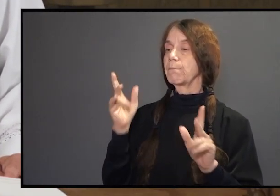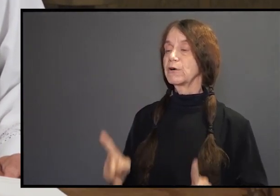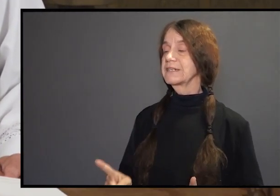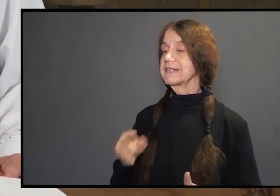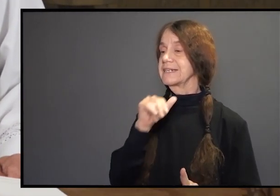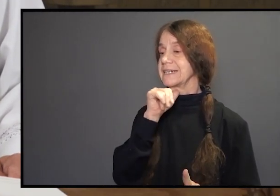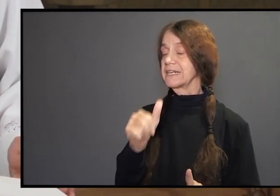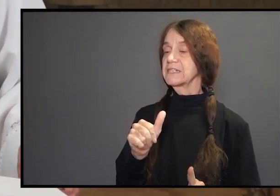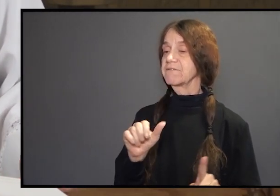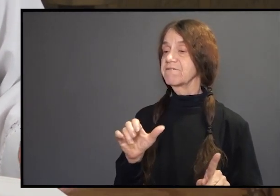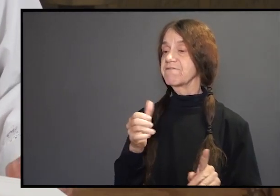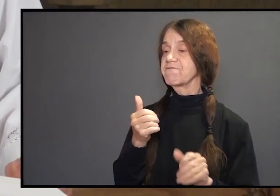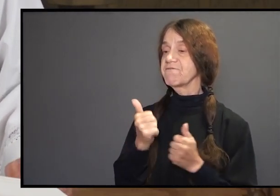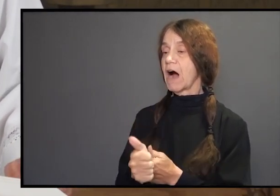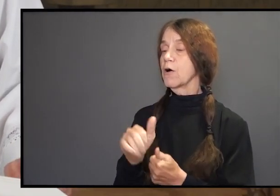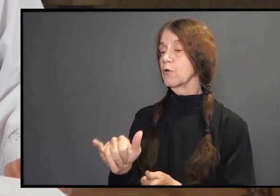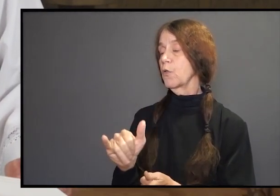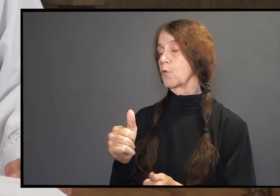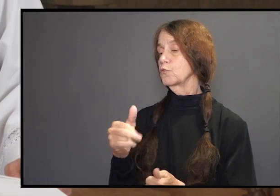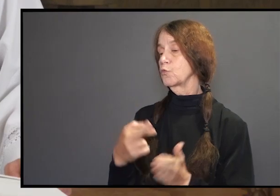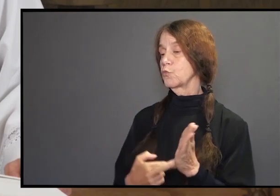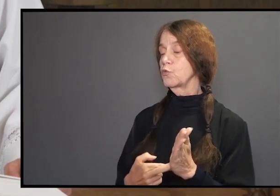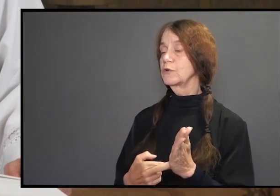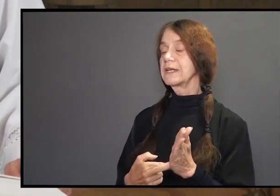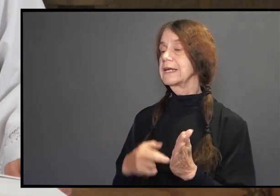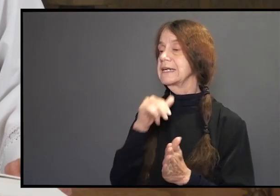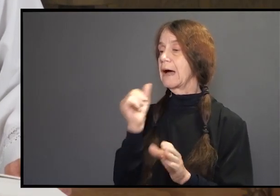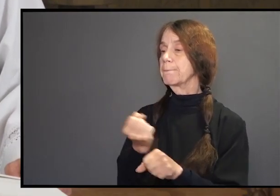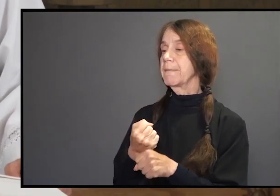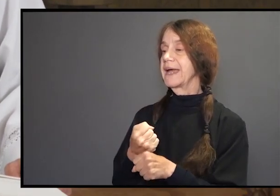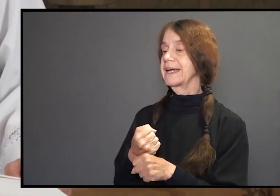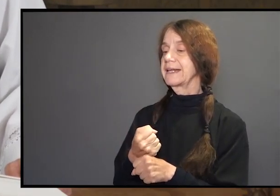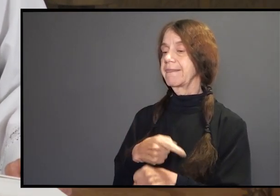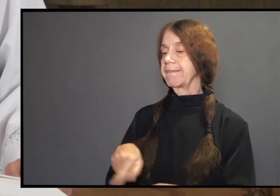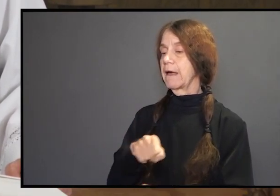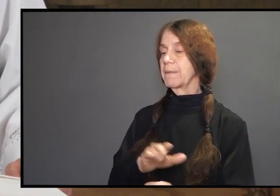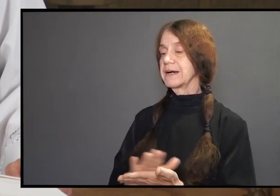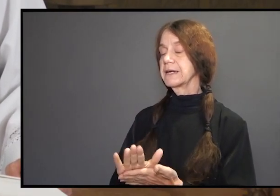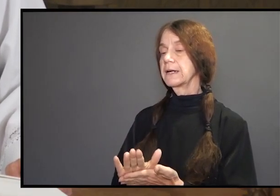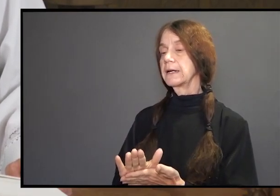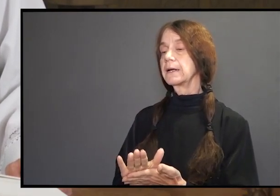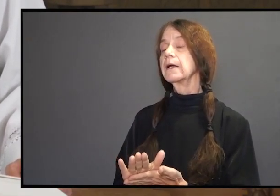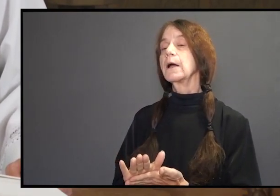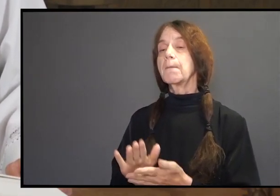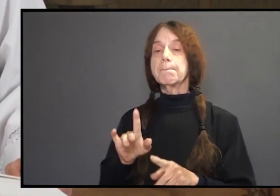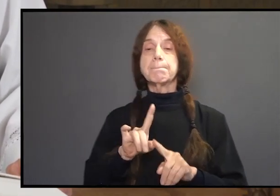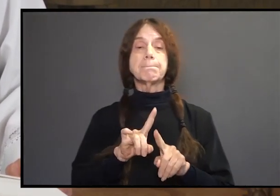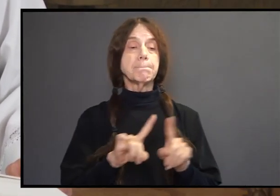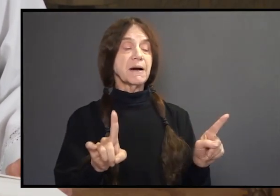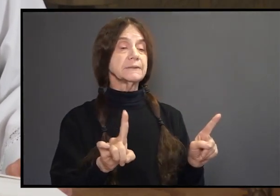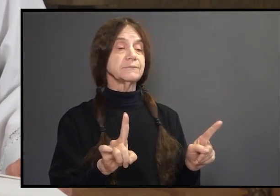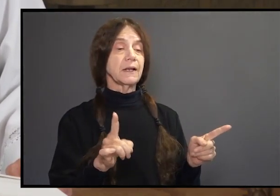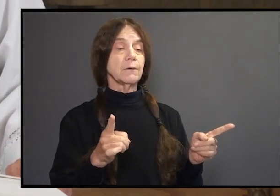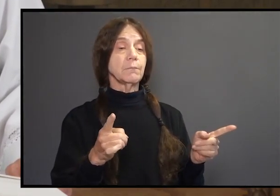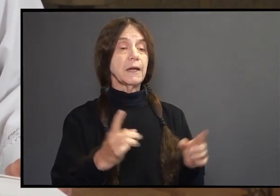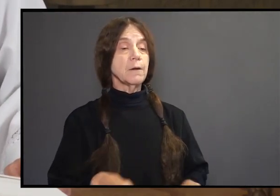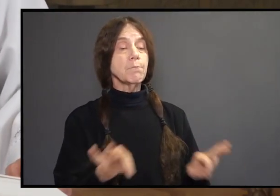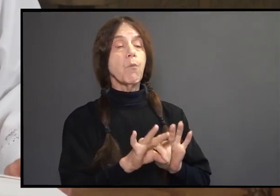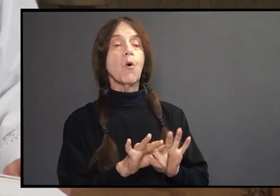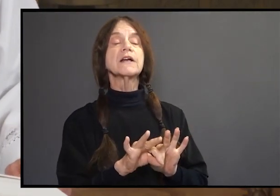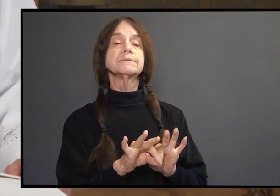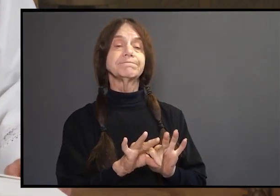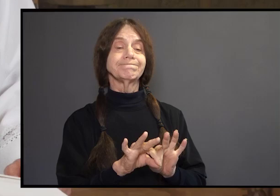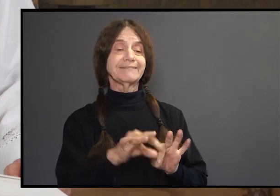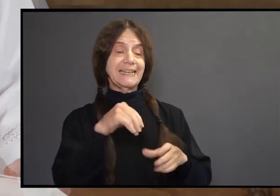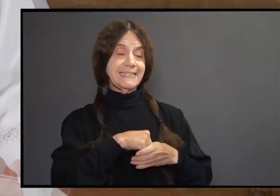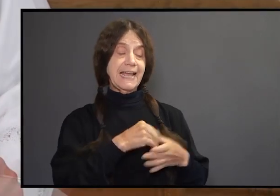unclean before God. Instead, Jesus establishes that what comes from a corrupt heart, from inside a person, defiles